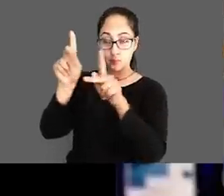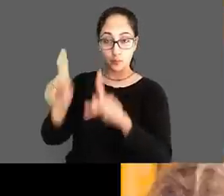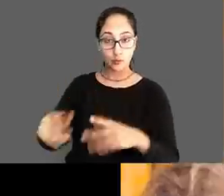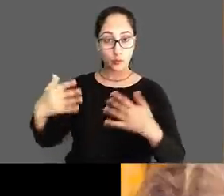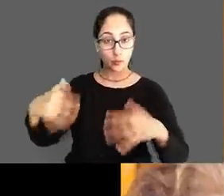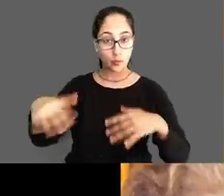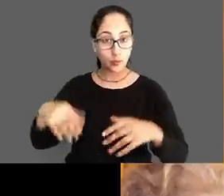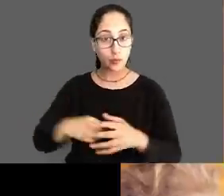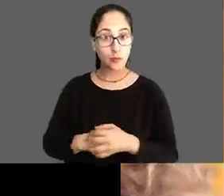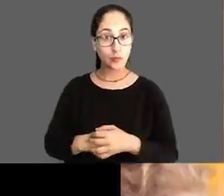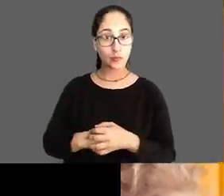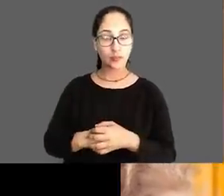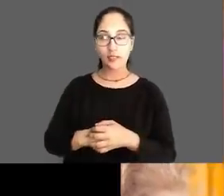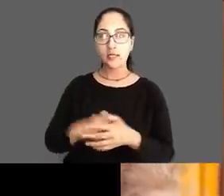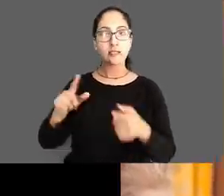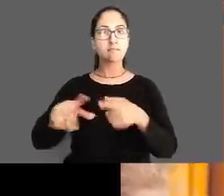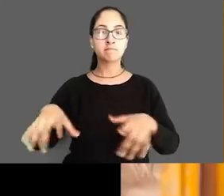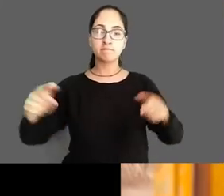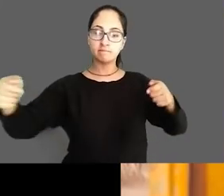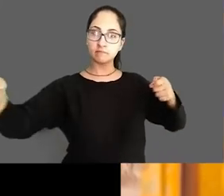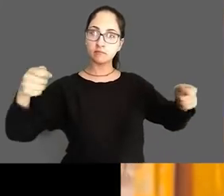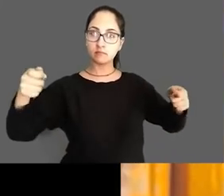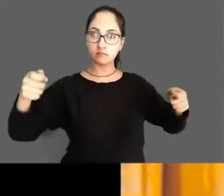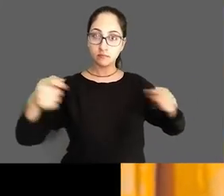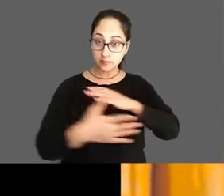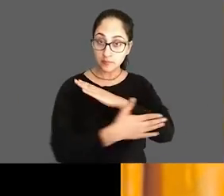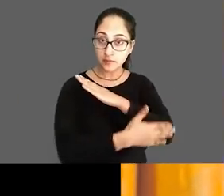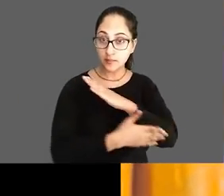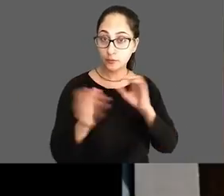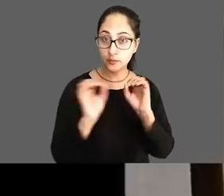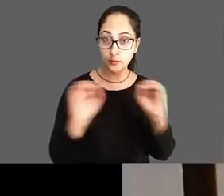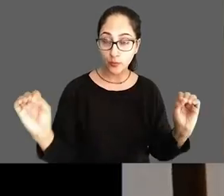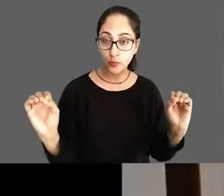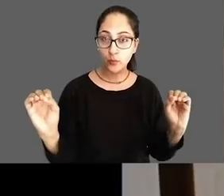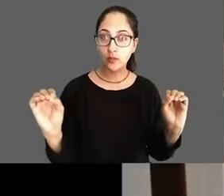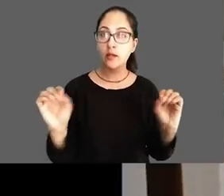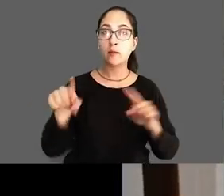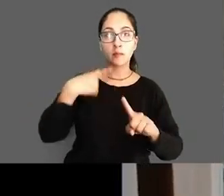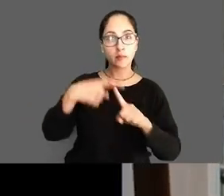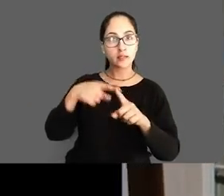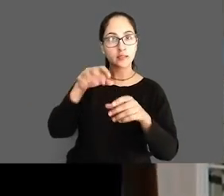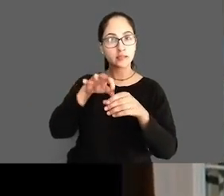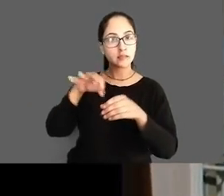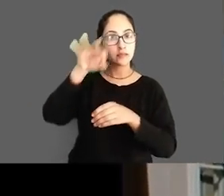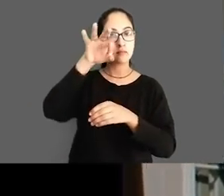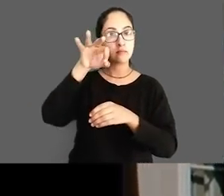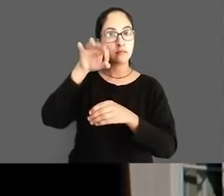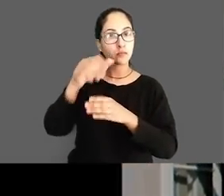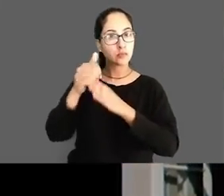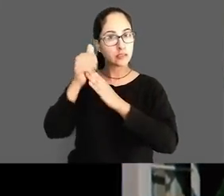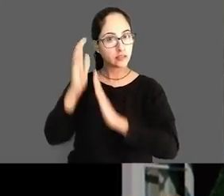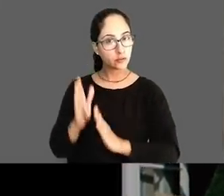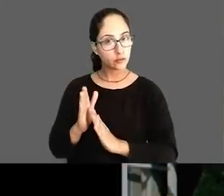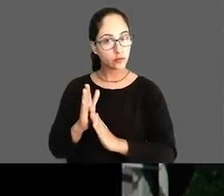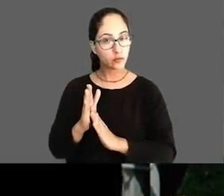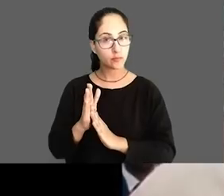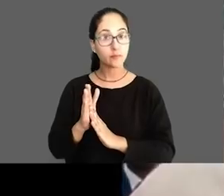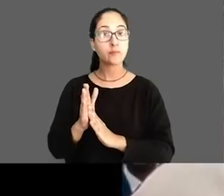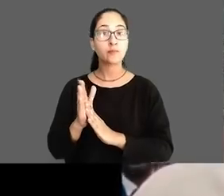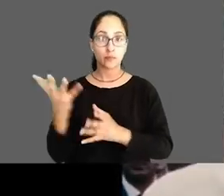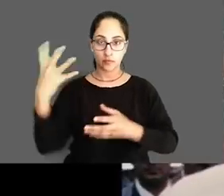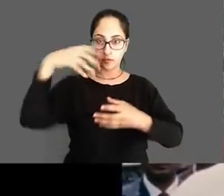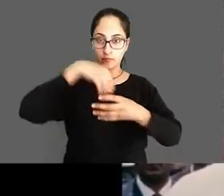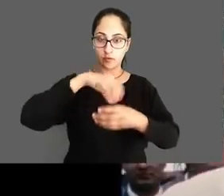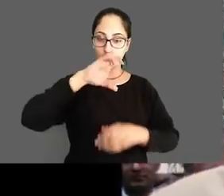people who I've ever met. He's like a head of state without a country. He's a religious leader. He's also doing some of the most